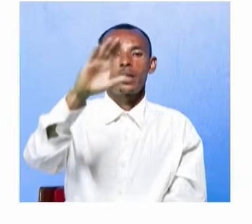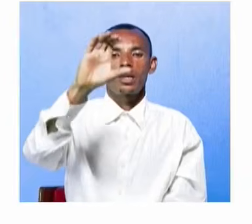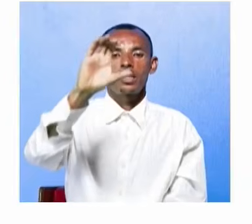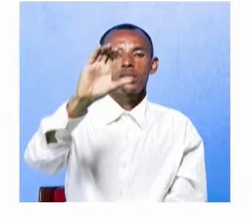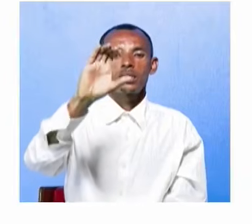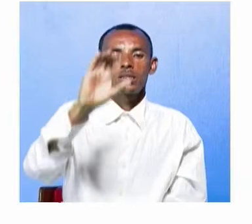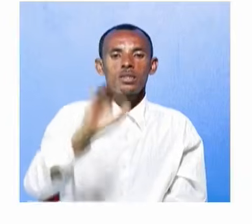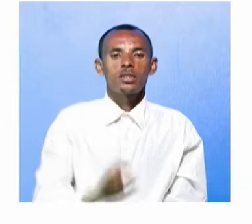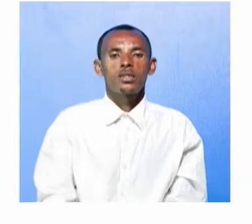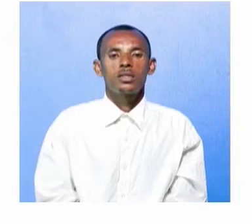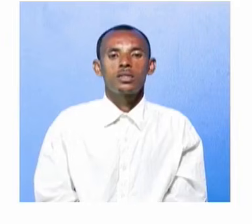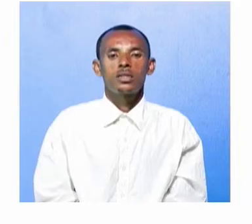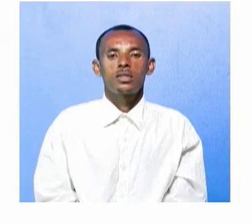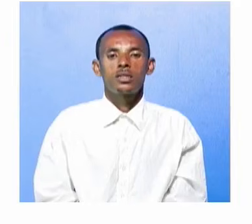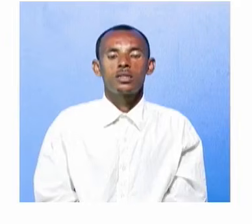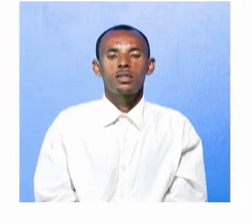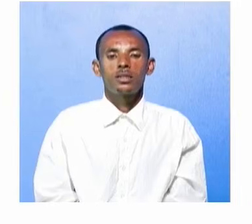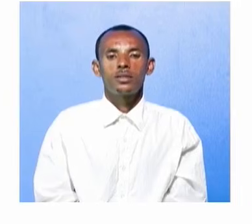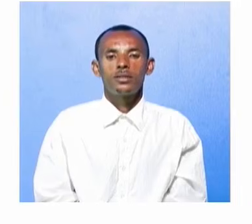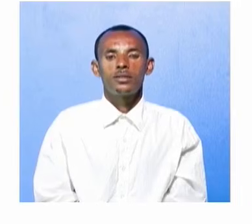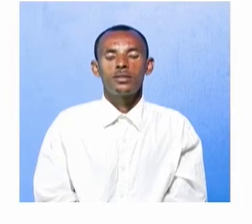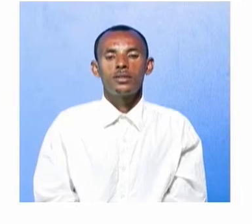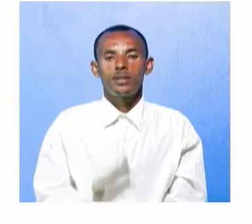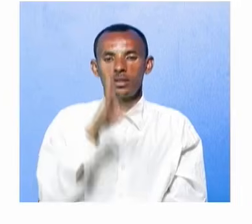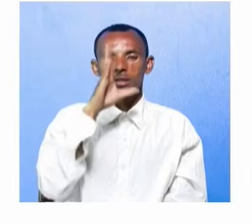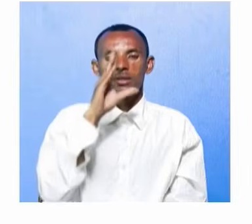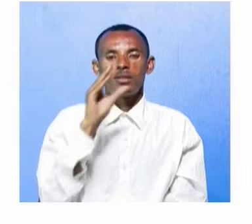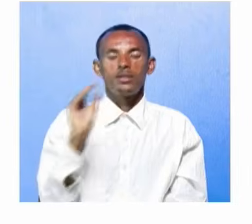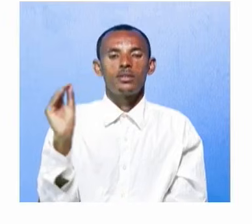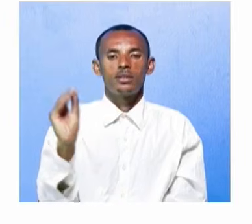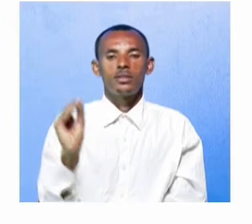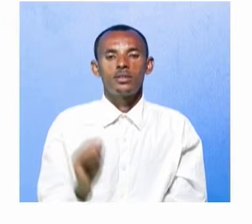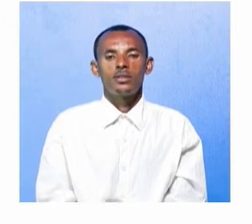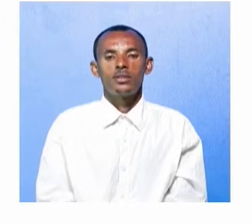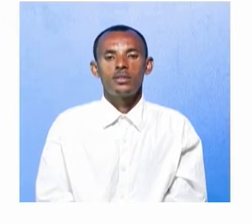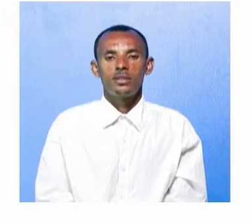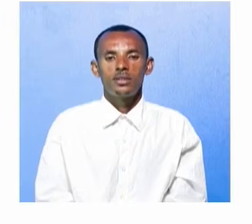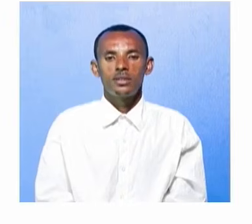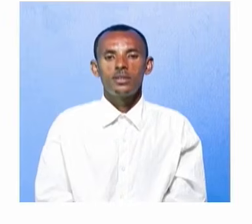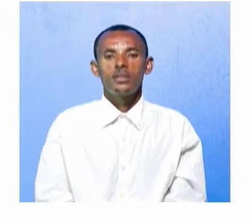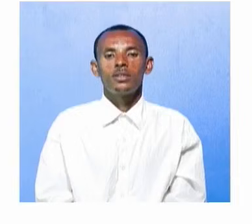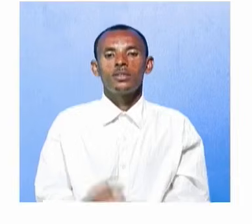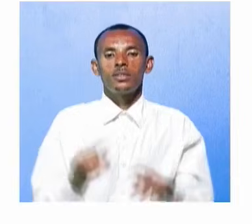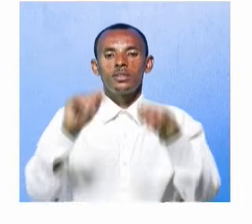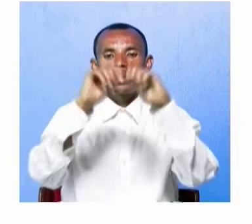triangle ABC, and